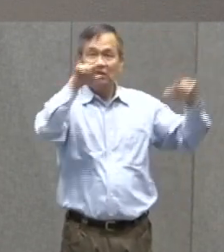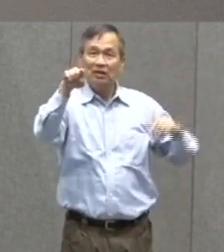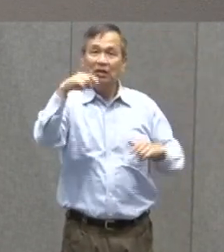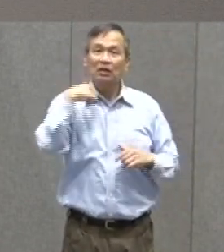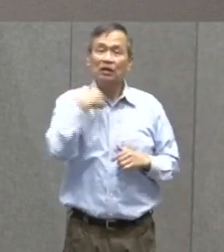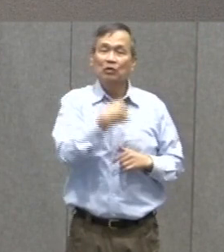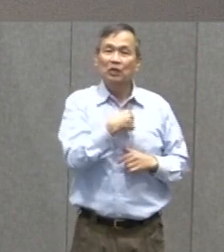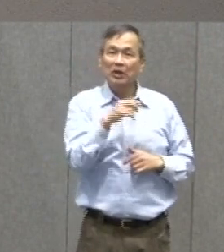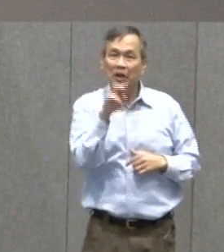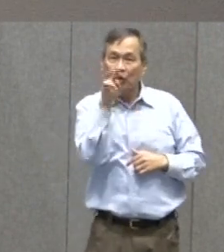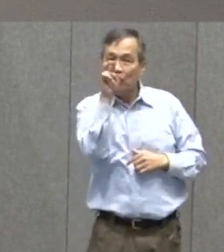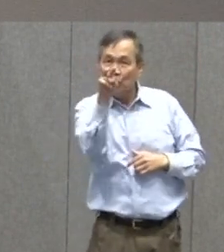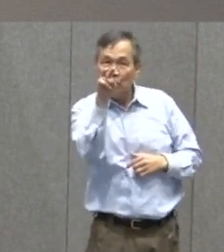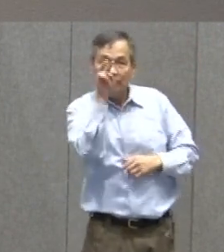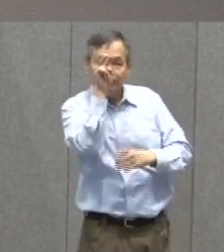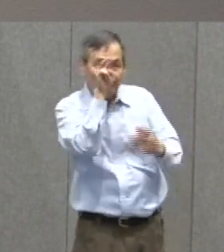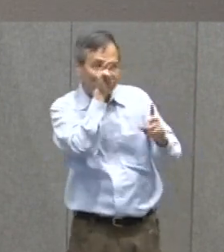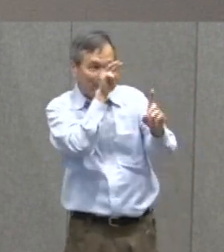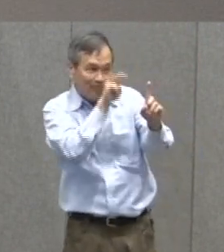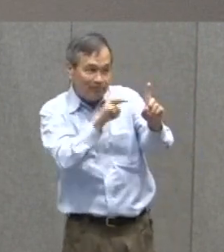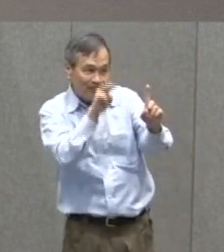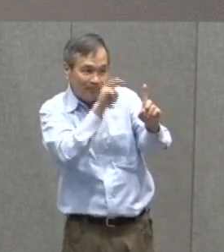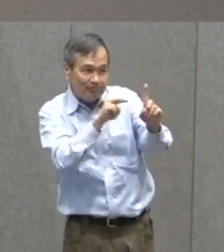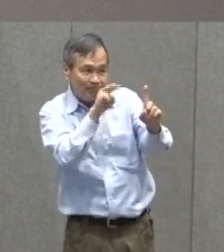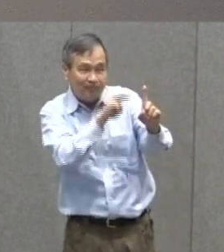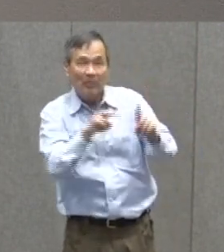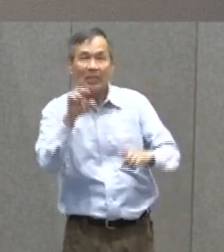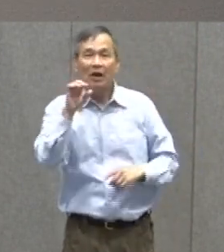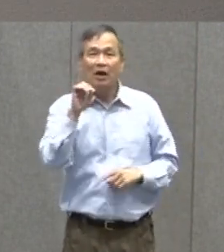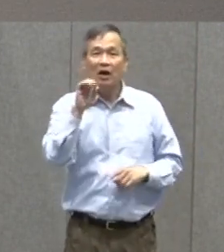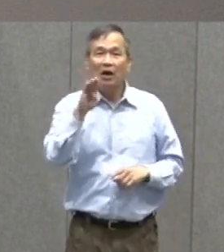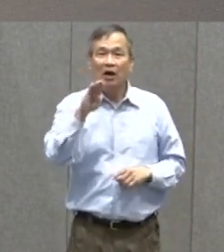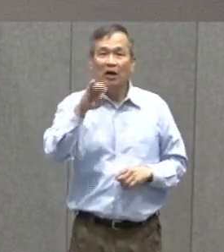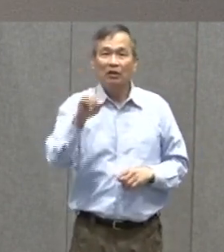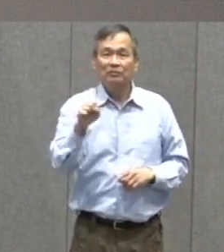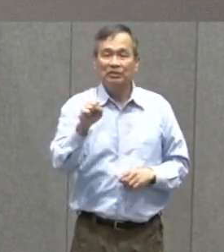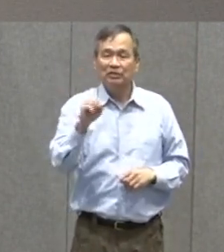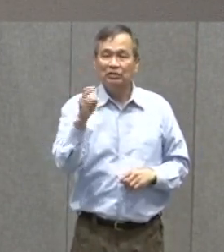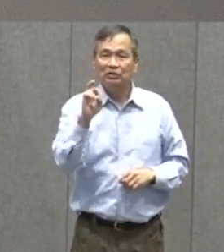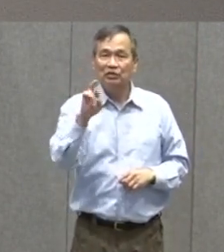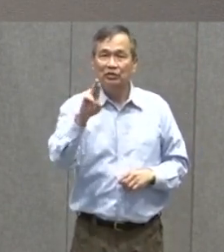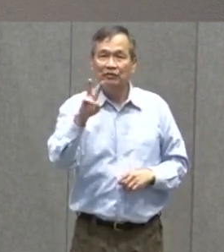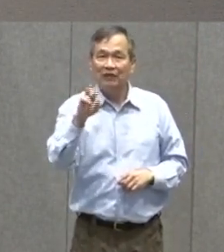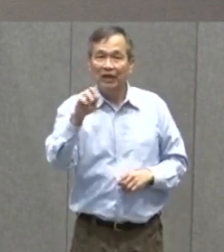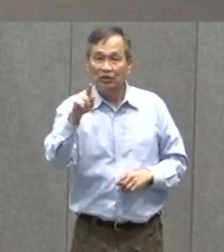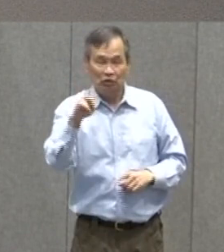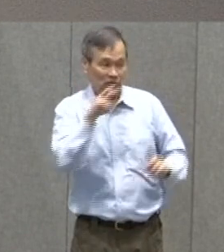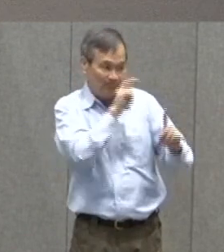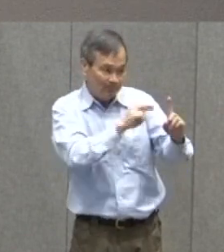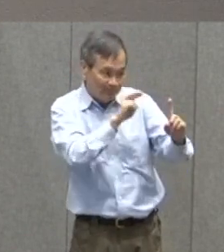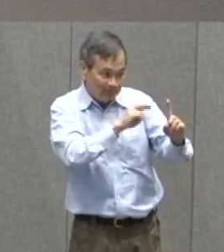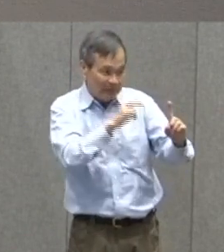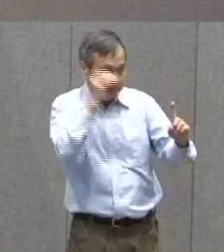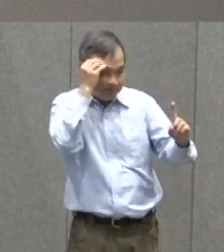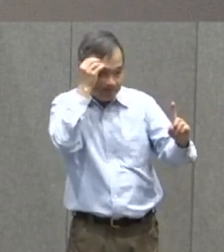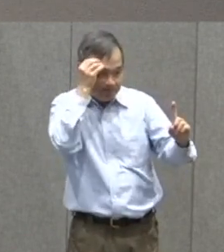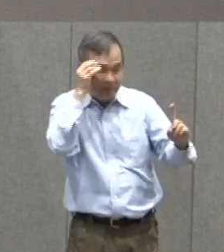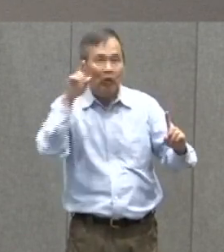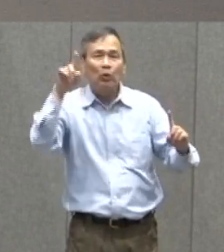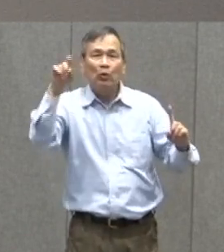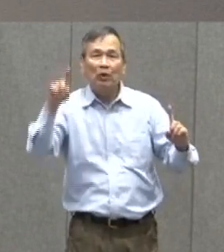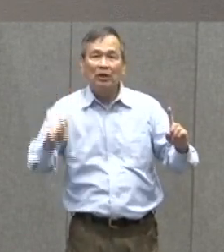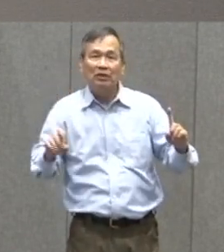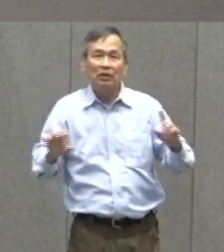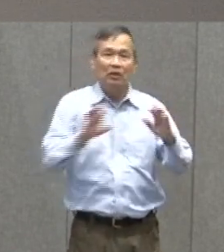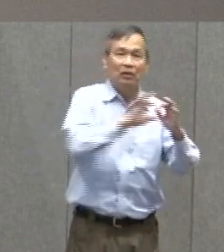close observations and develop questions from a photograph. So this is why looking at that photograph